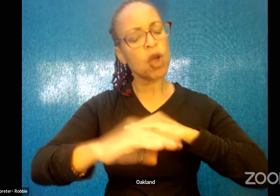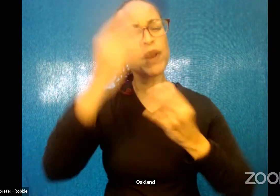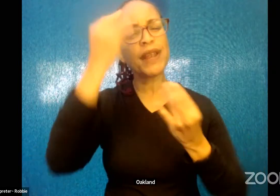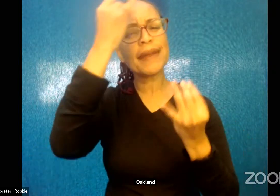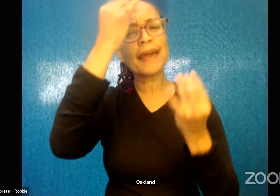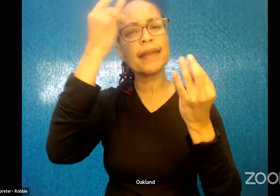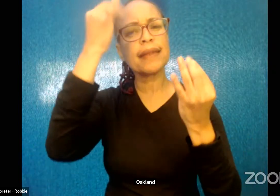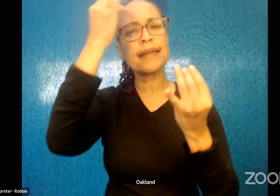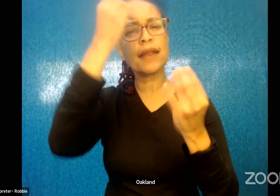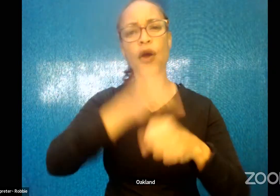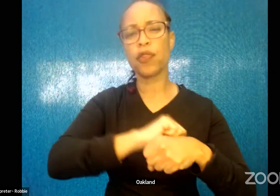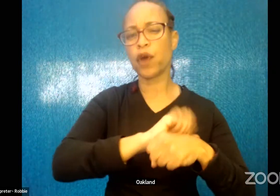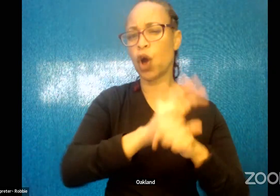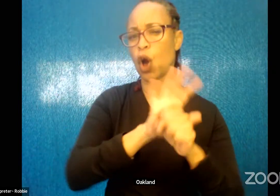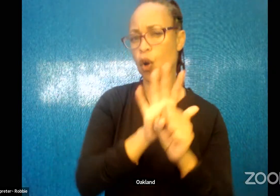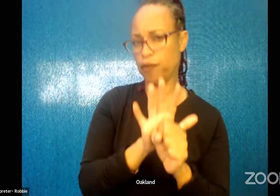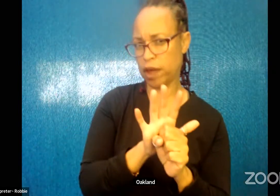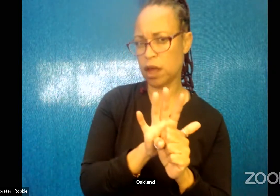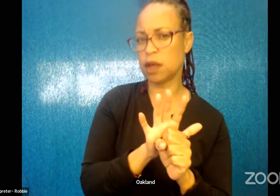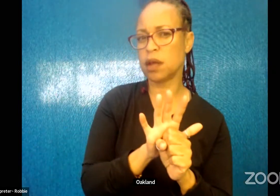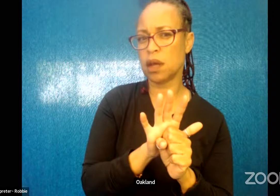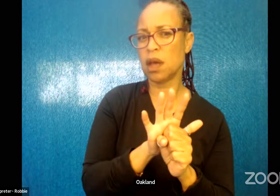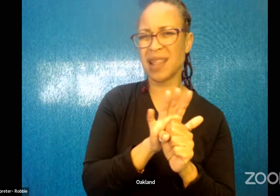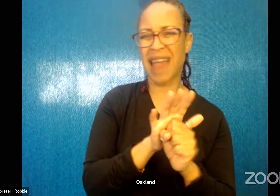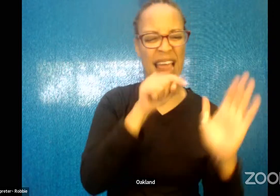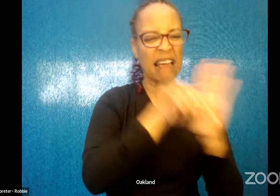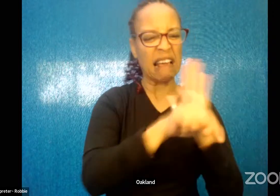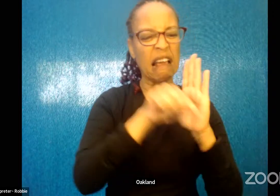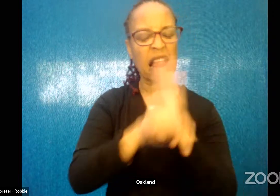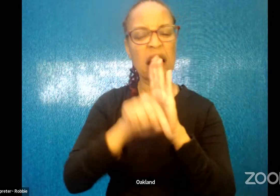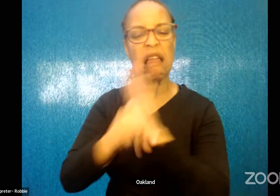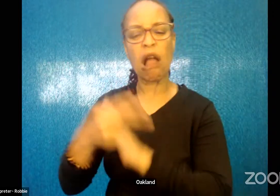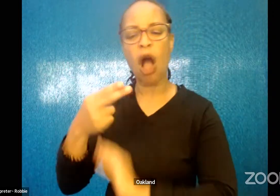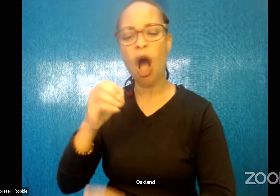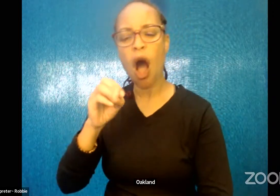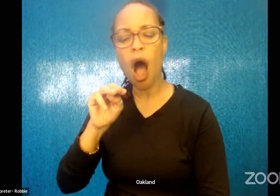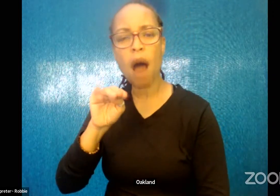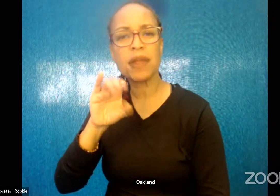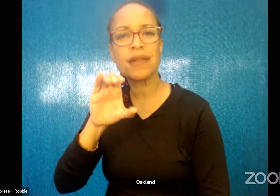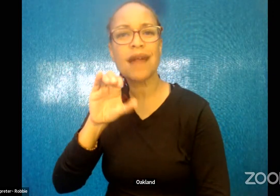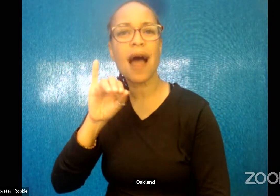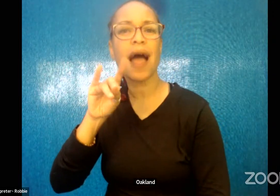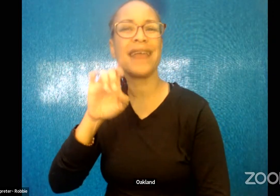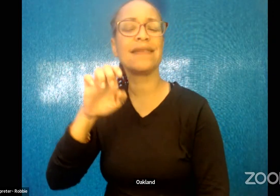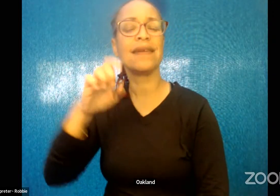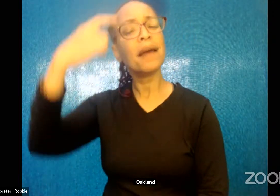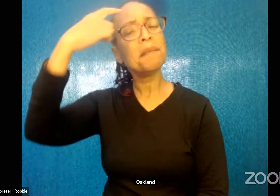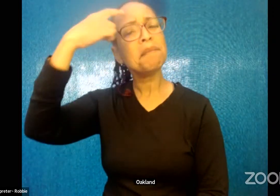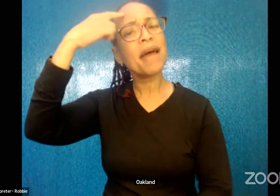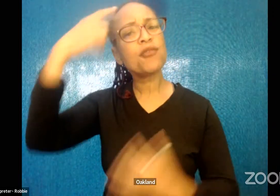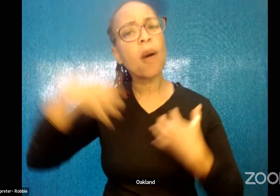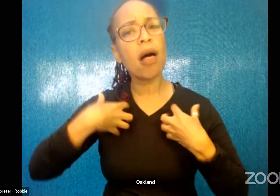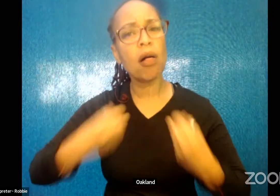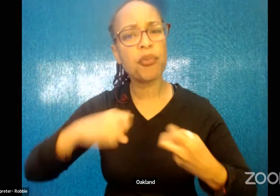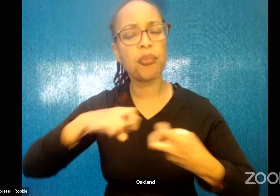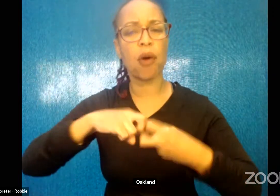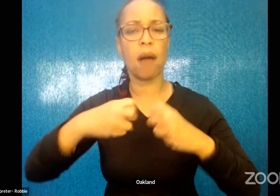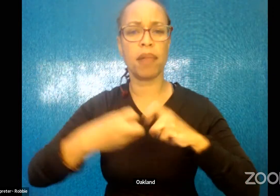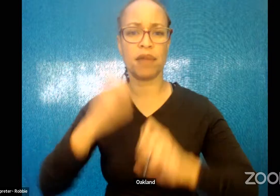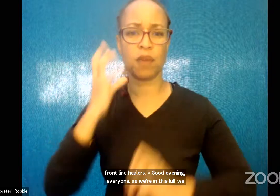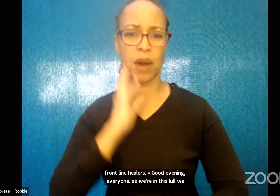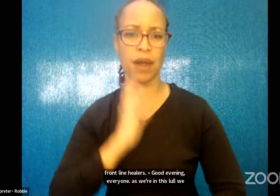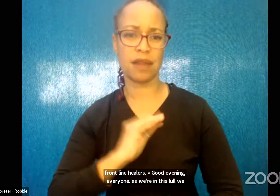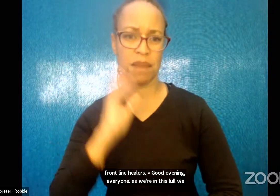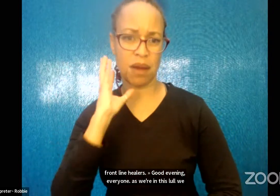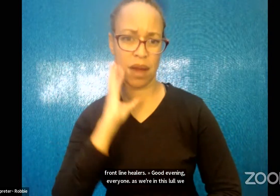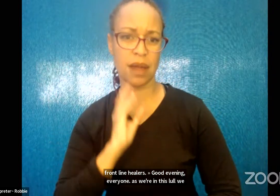the COVID fallout of homicides and the mental health crisis that we're experiencing in our community.